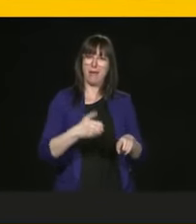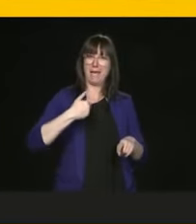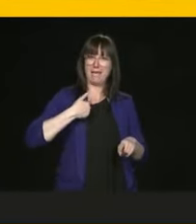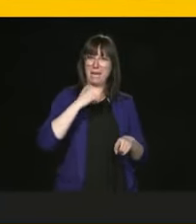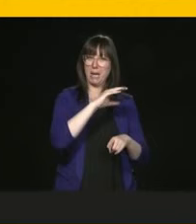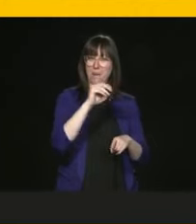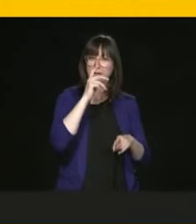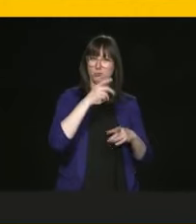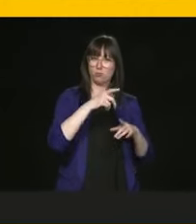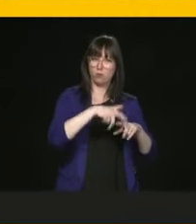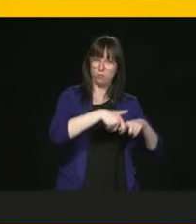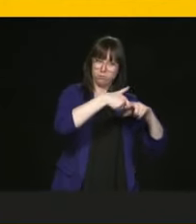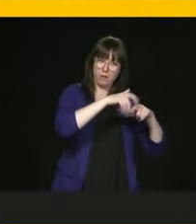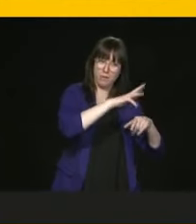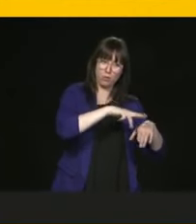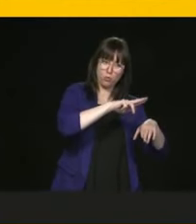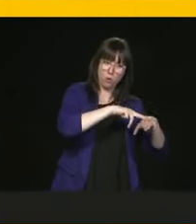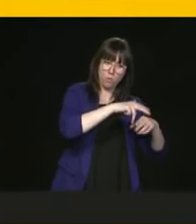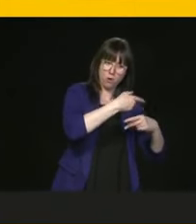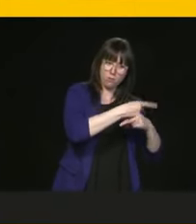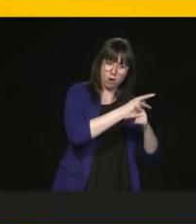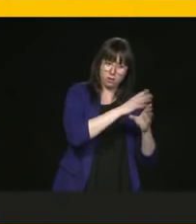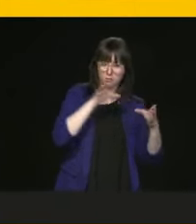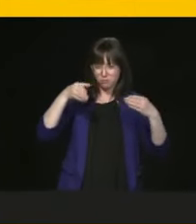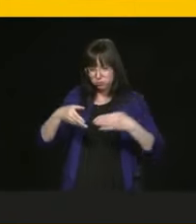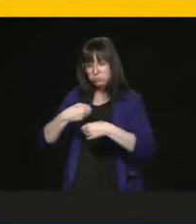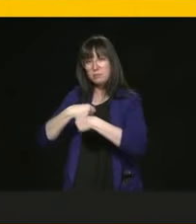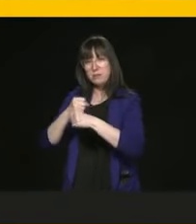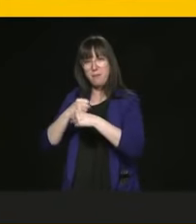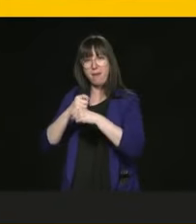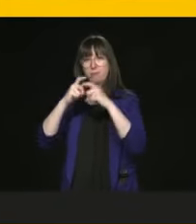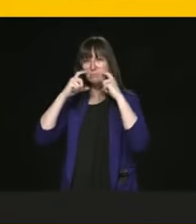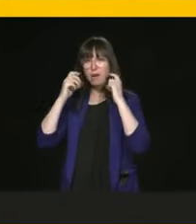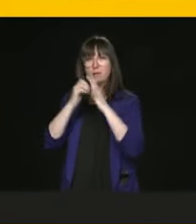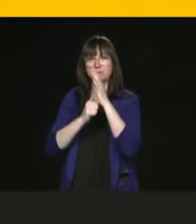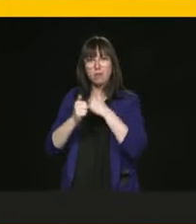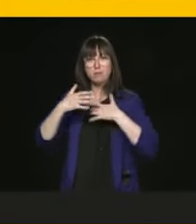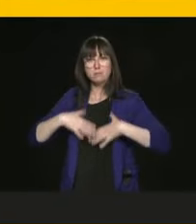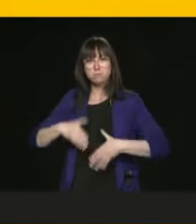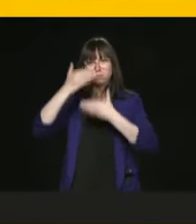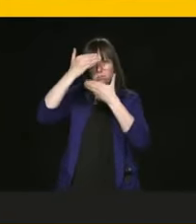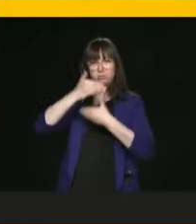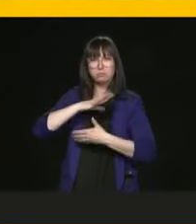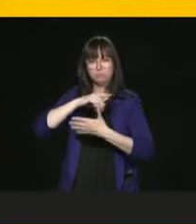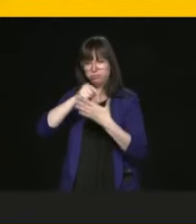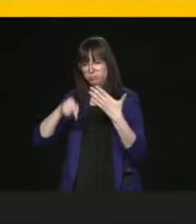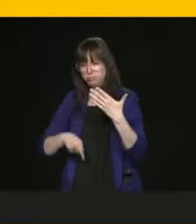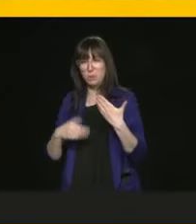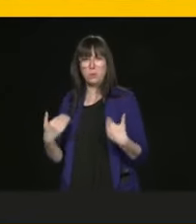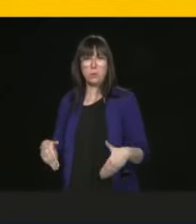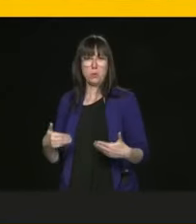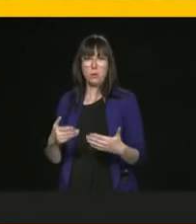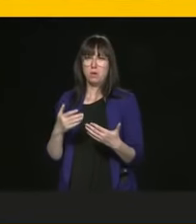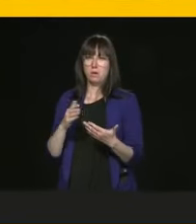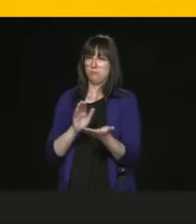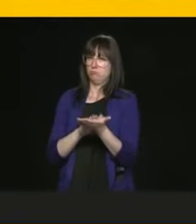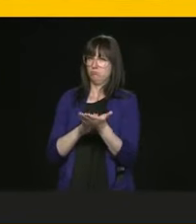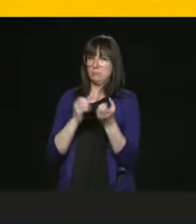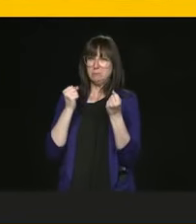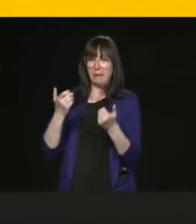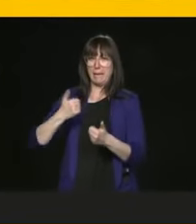been something extraordinary to see the level to which Canadian manufacturers have been stepping up to get